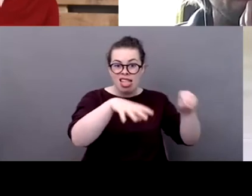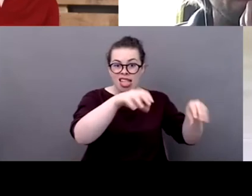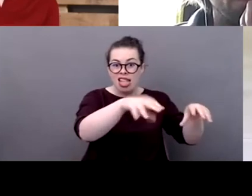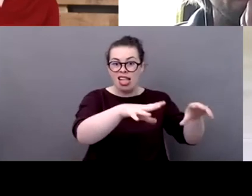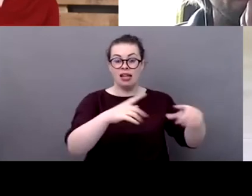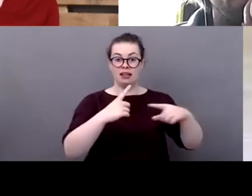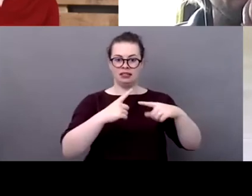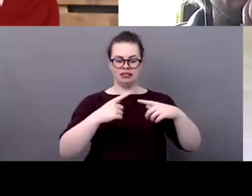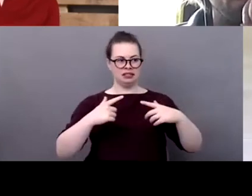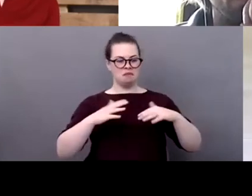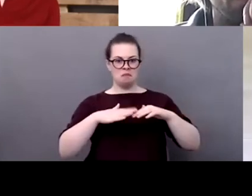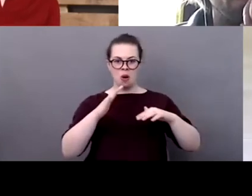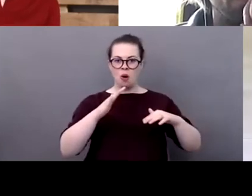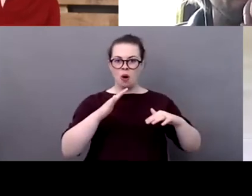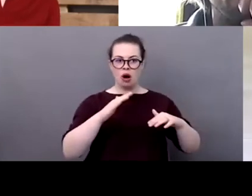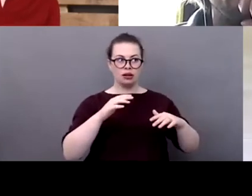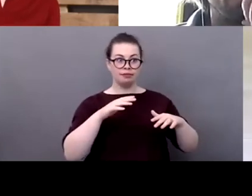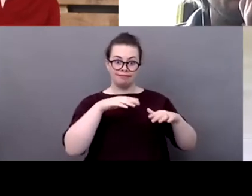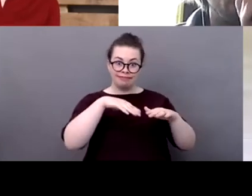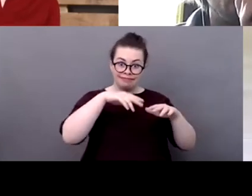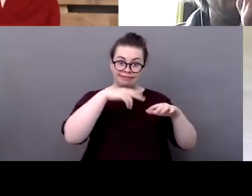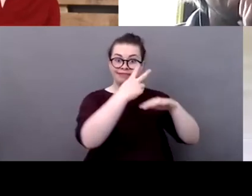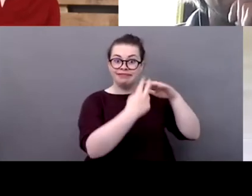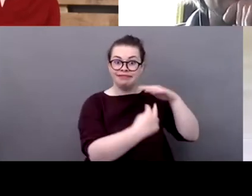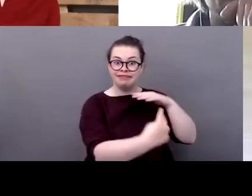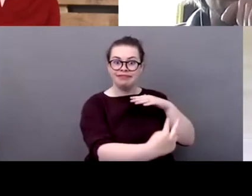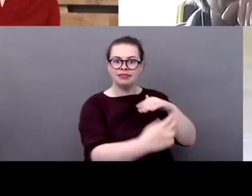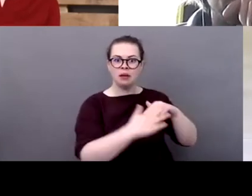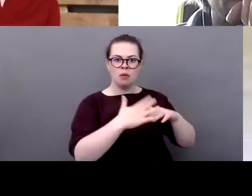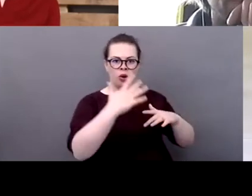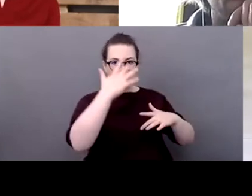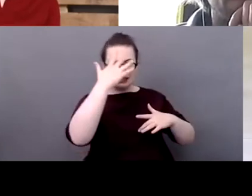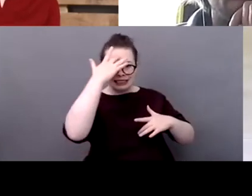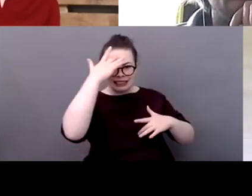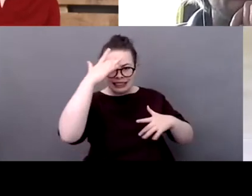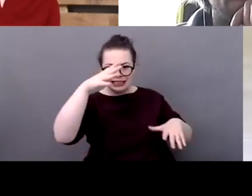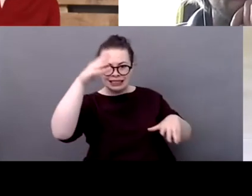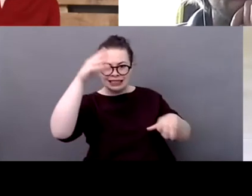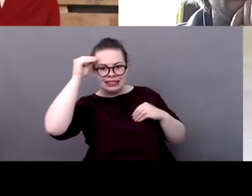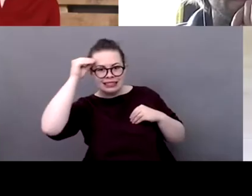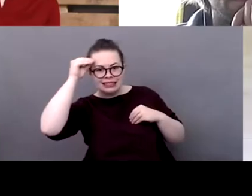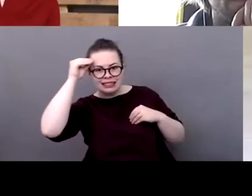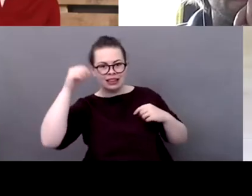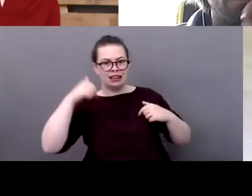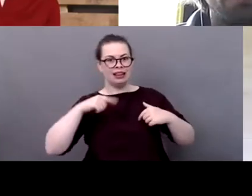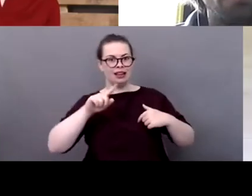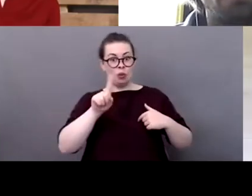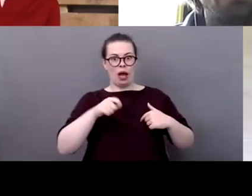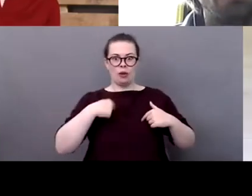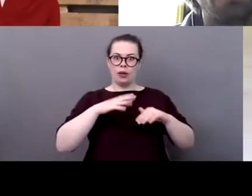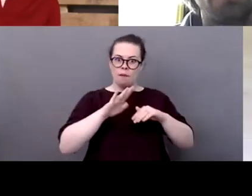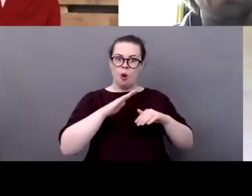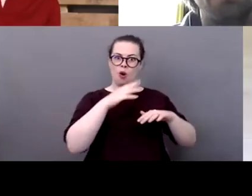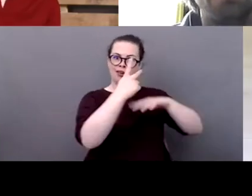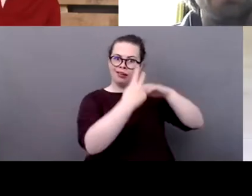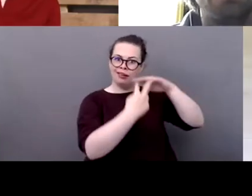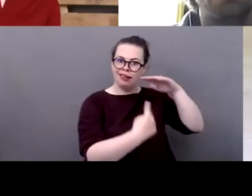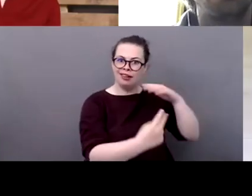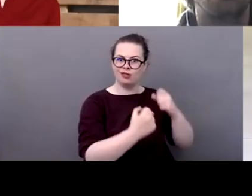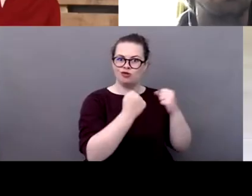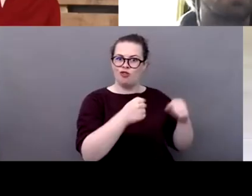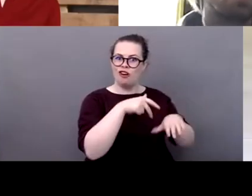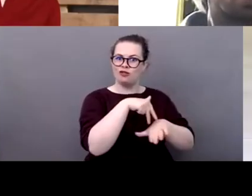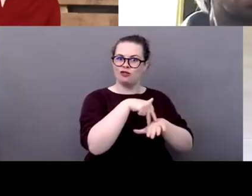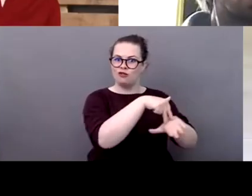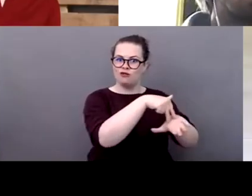illnesses and disease that we're vulnerable to as water users. And then lately, over the last kind of, in particular this last